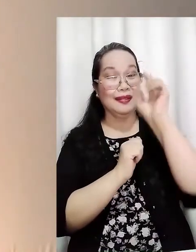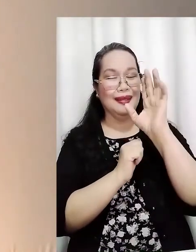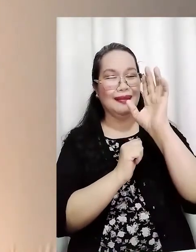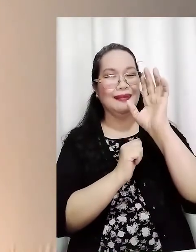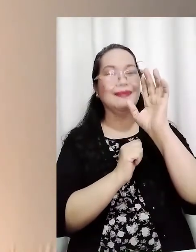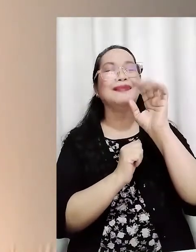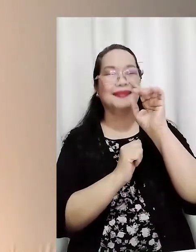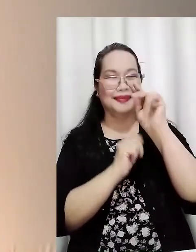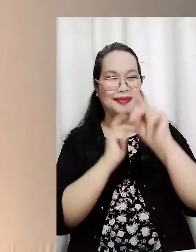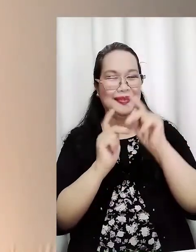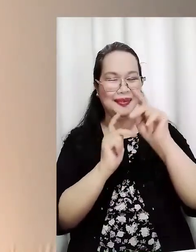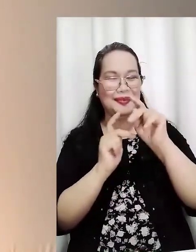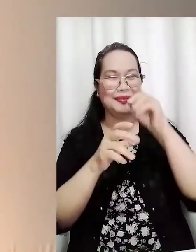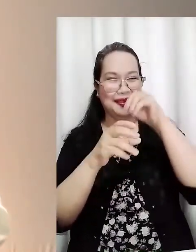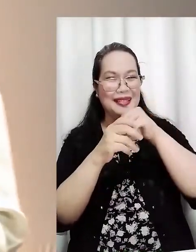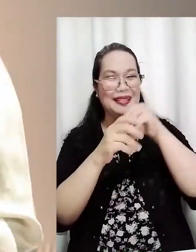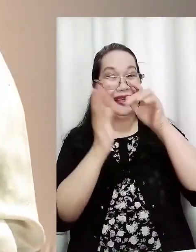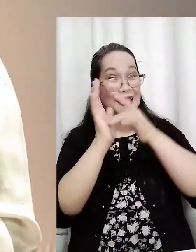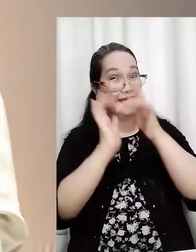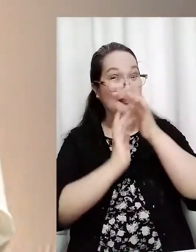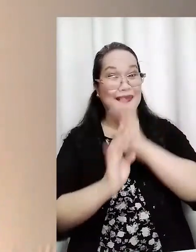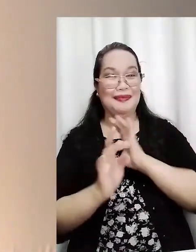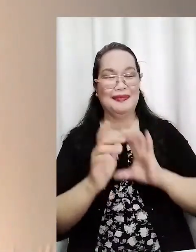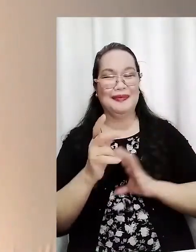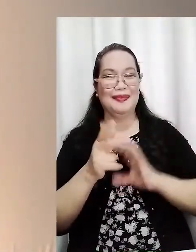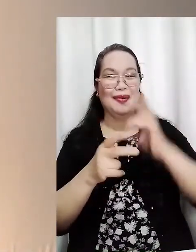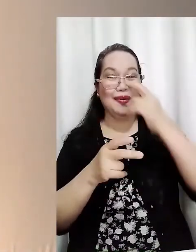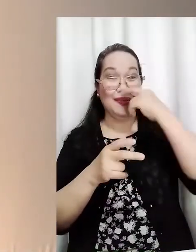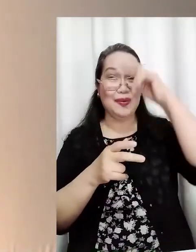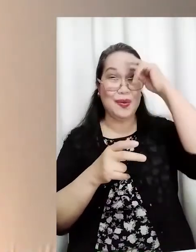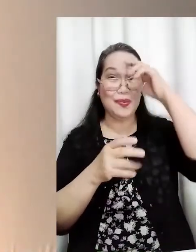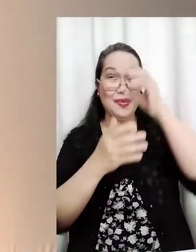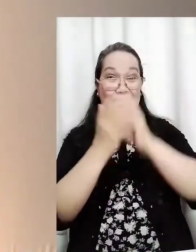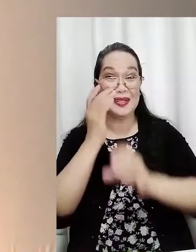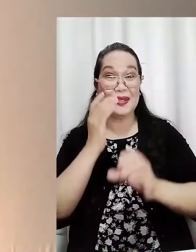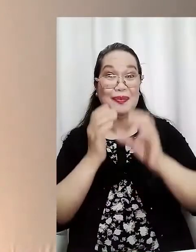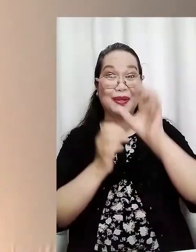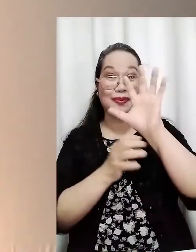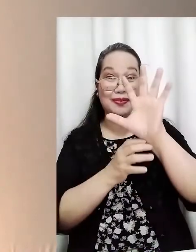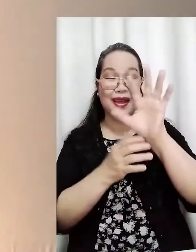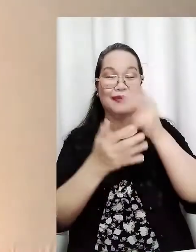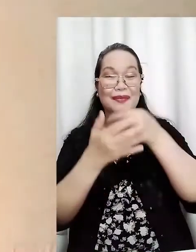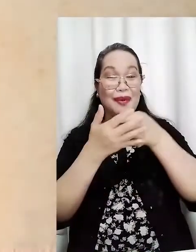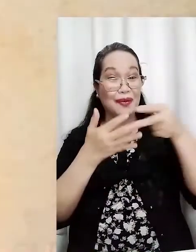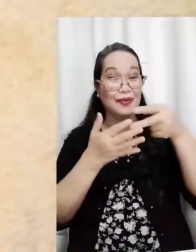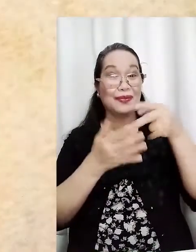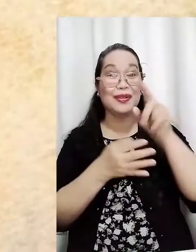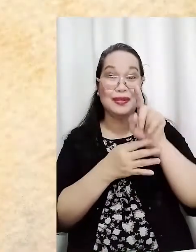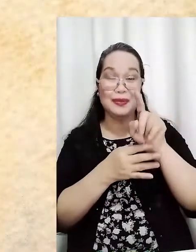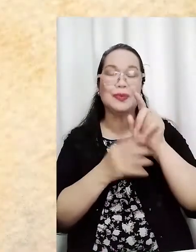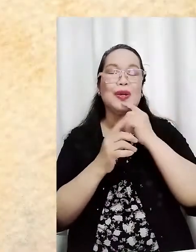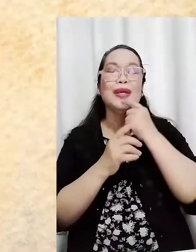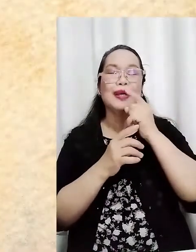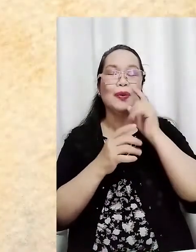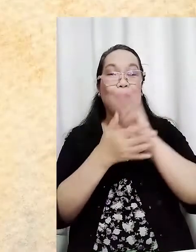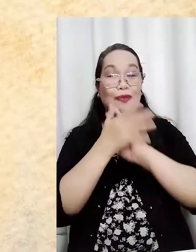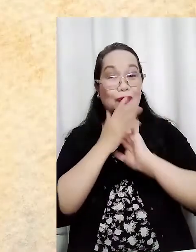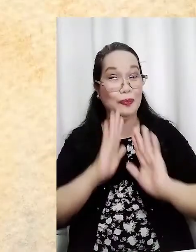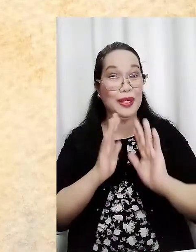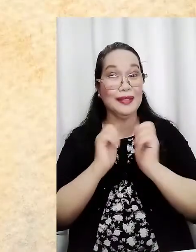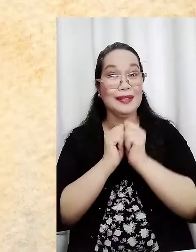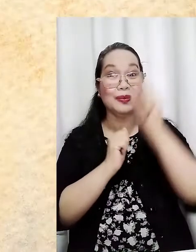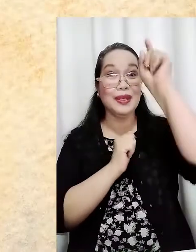Christ Jesus. Romans chapter 5, verse 1, it says there, "We have peace with God because of